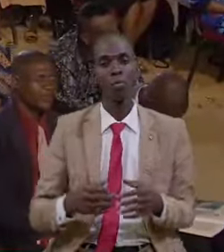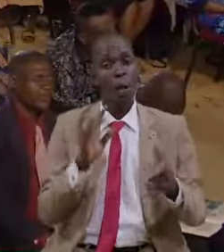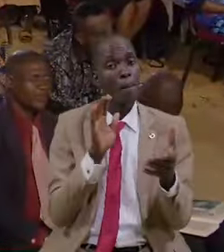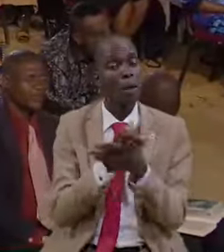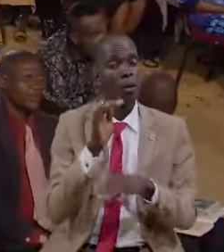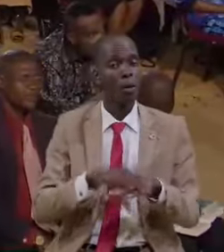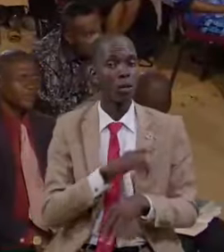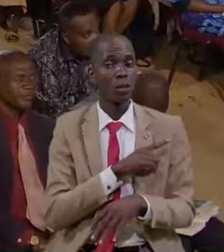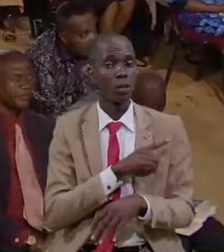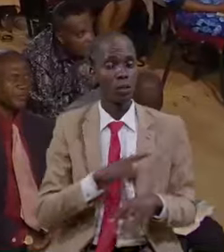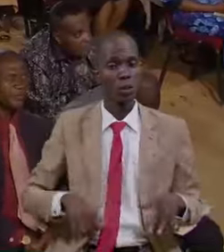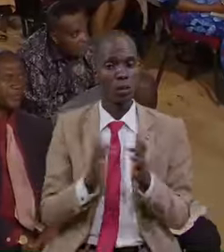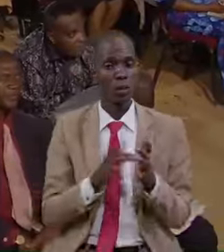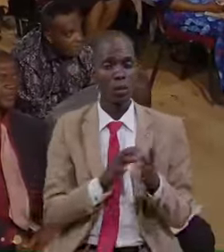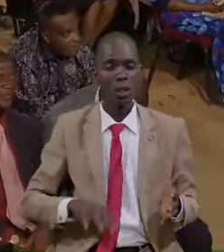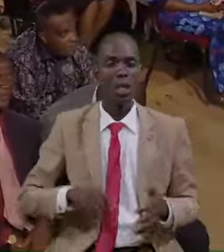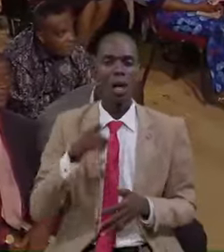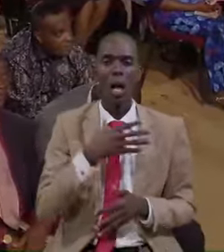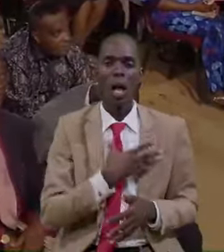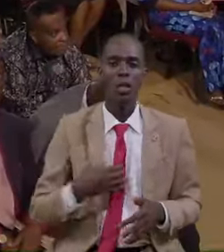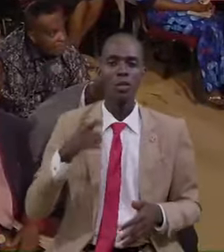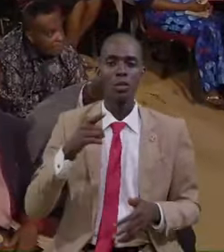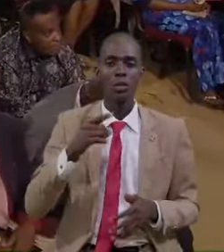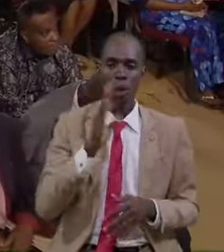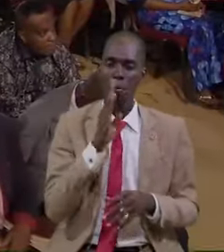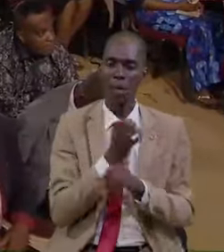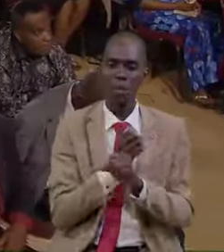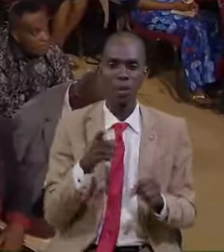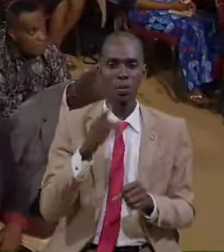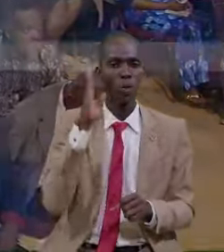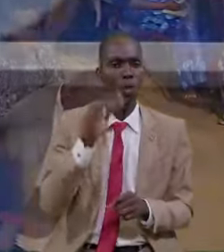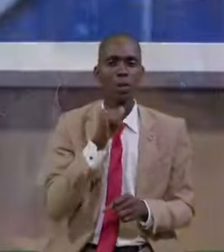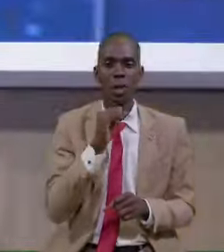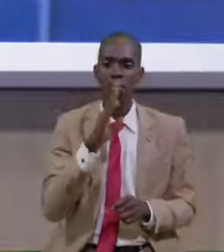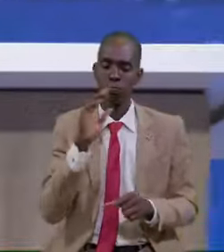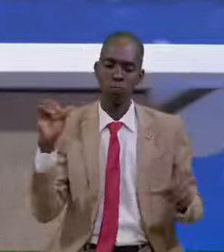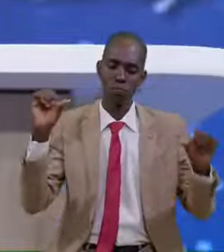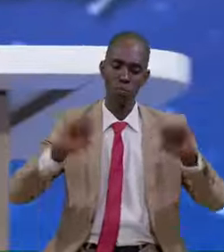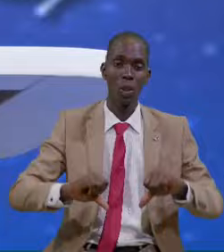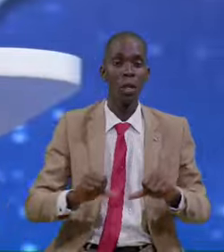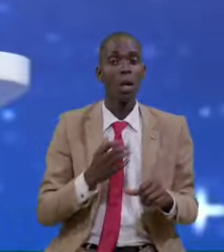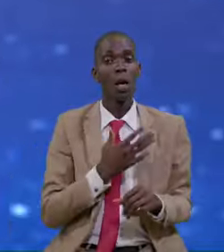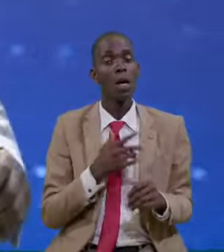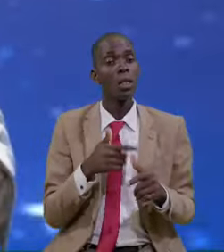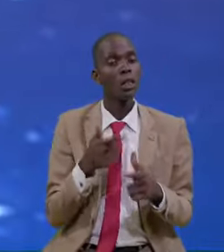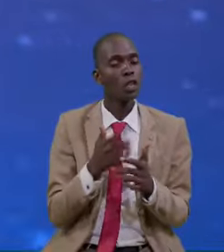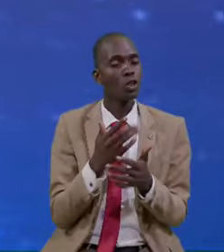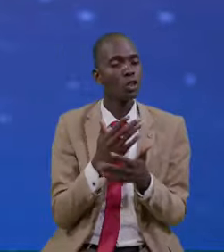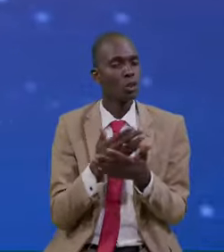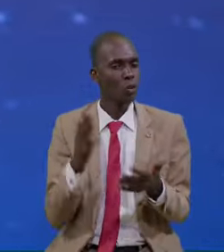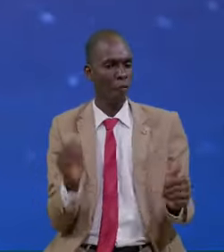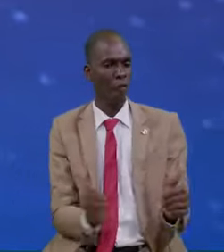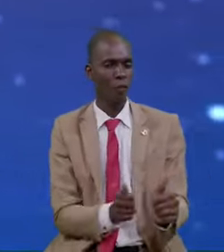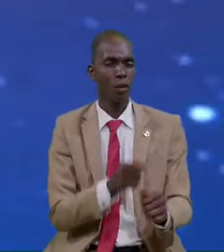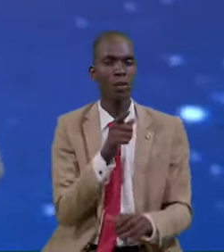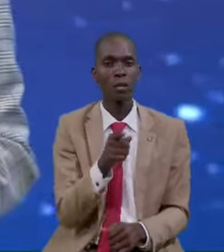Jesus Christ and you'll be saved. And you will not be damned. And then something will follow you.